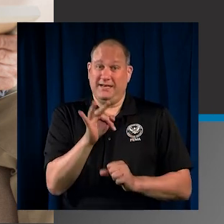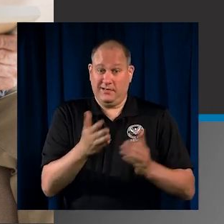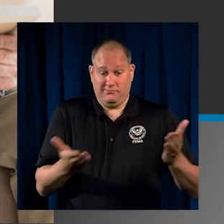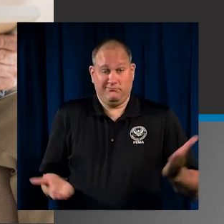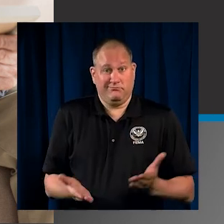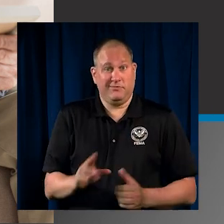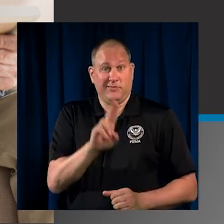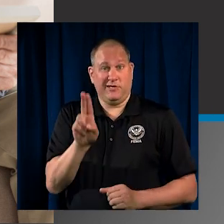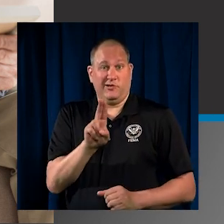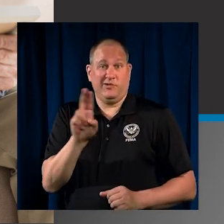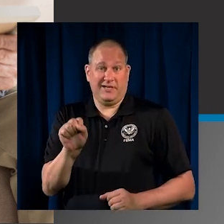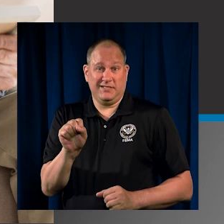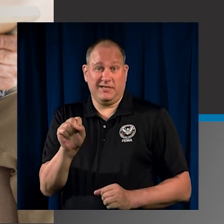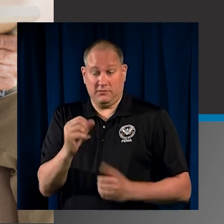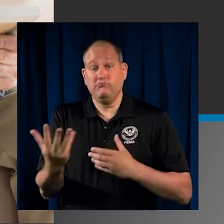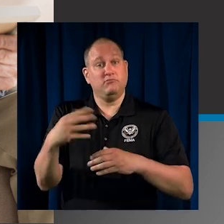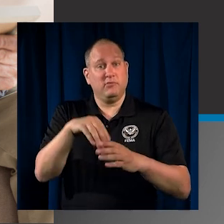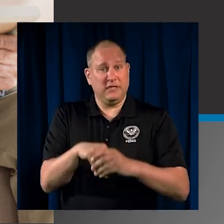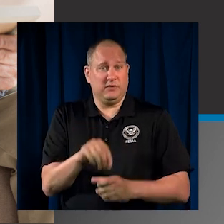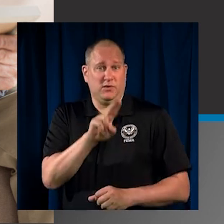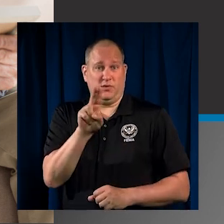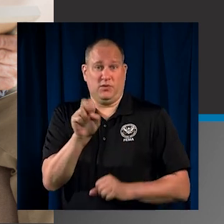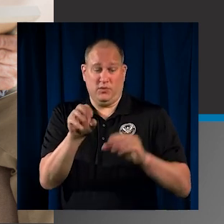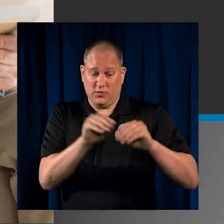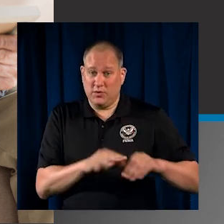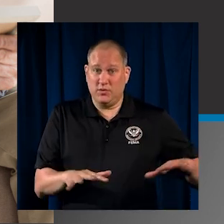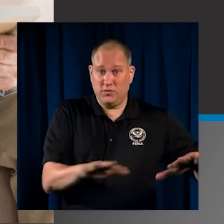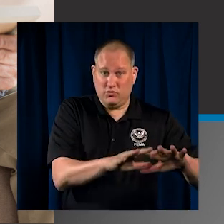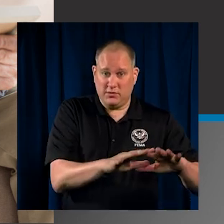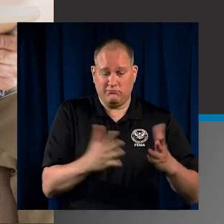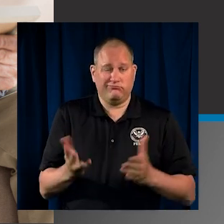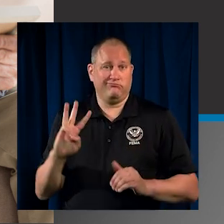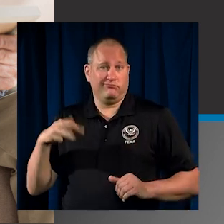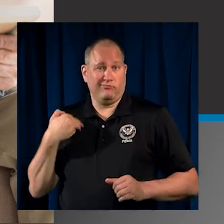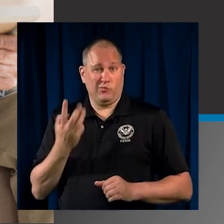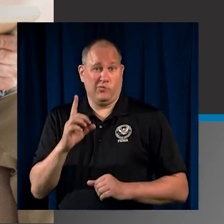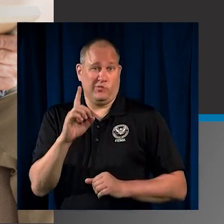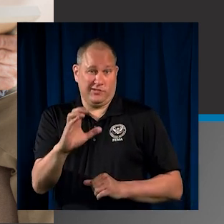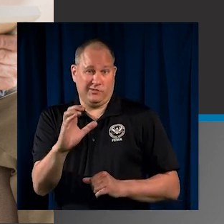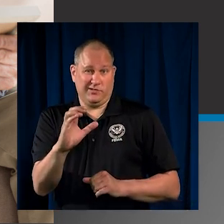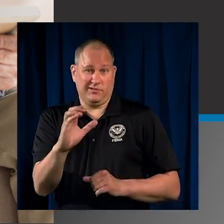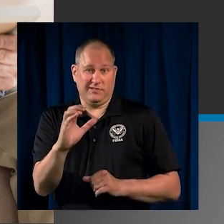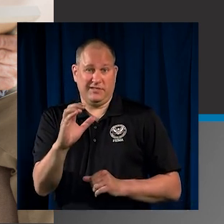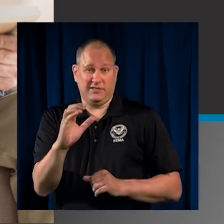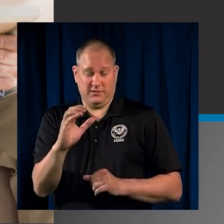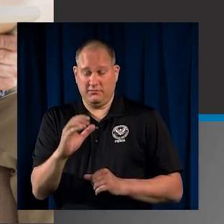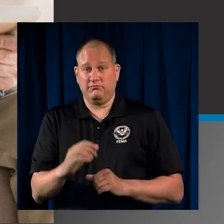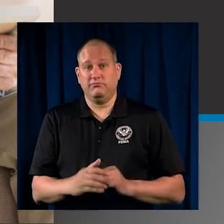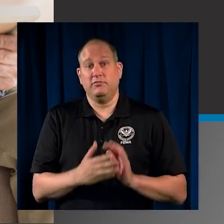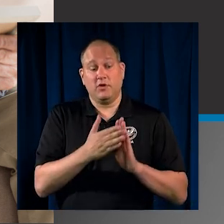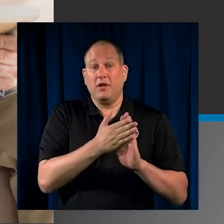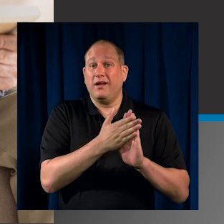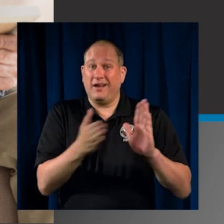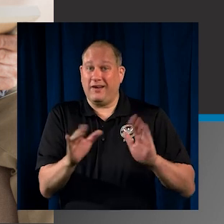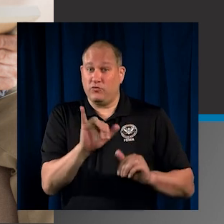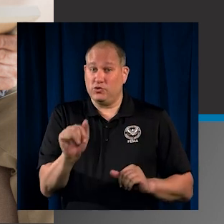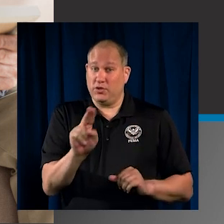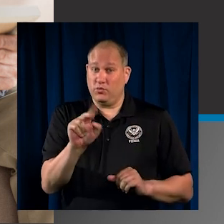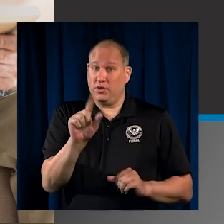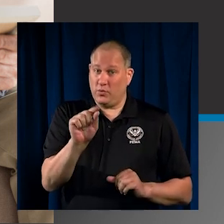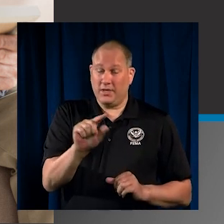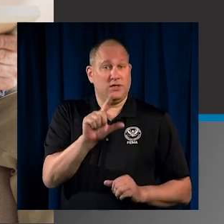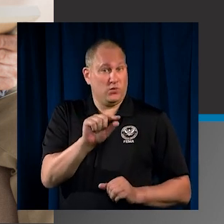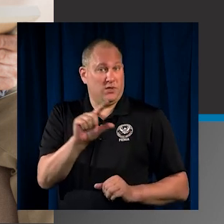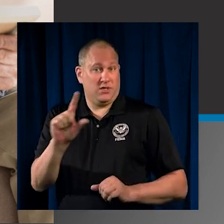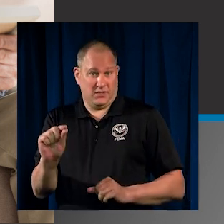United States, including the U.S. territories and the District of Columbia, after January 20th,